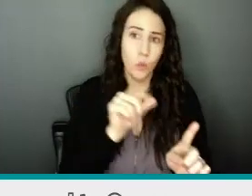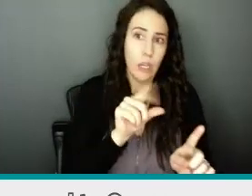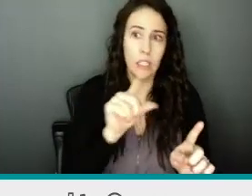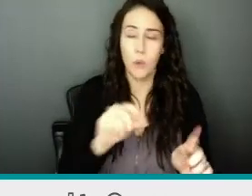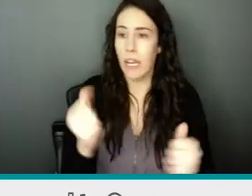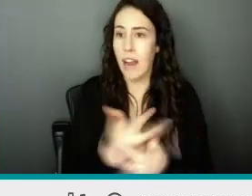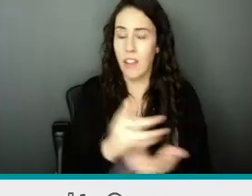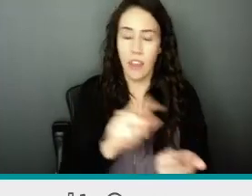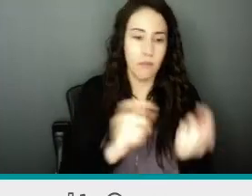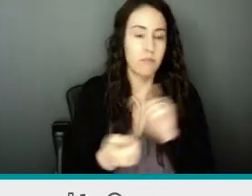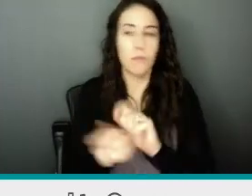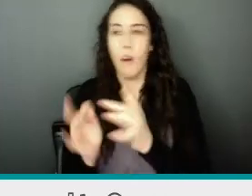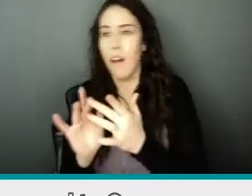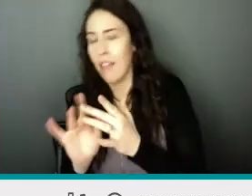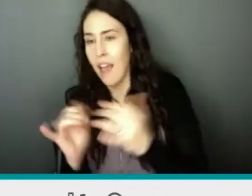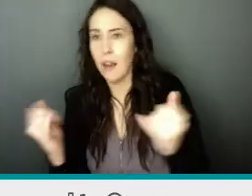and then coming back,